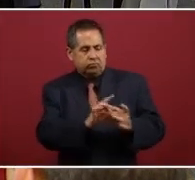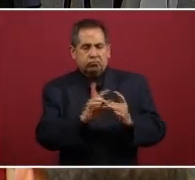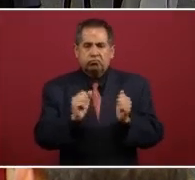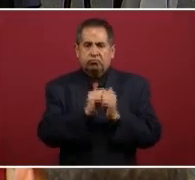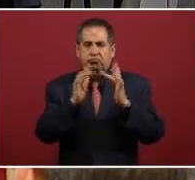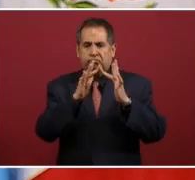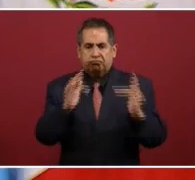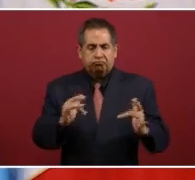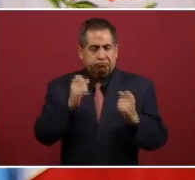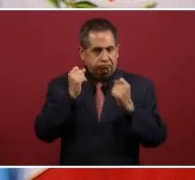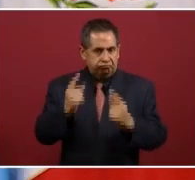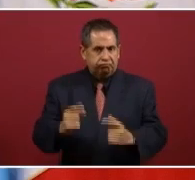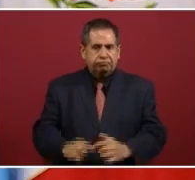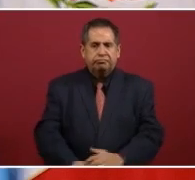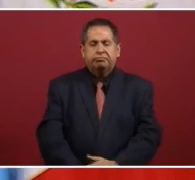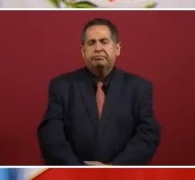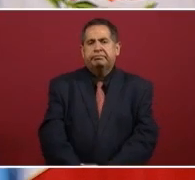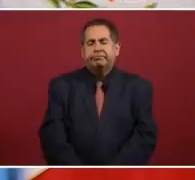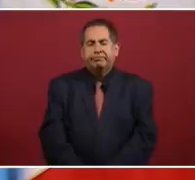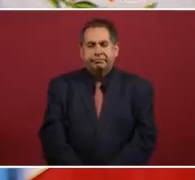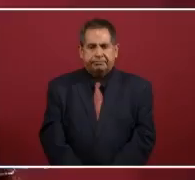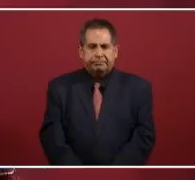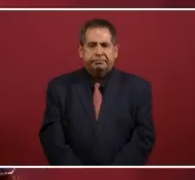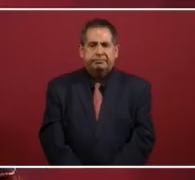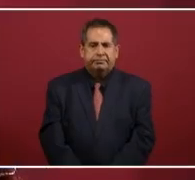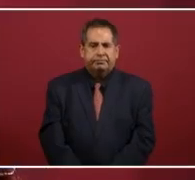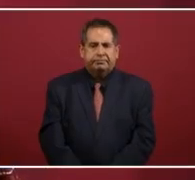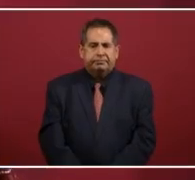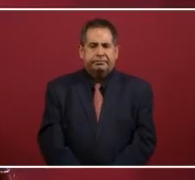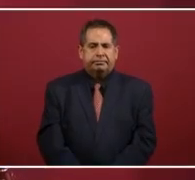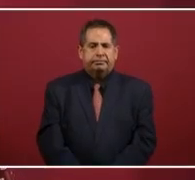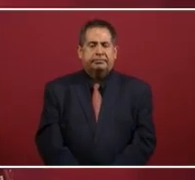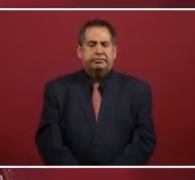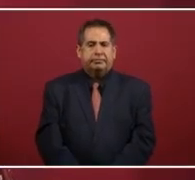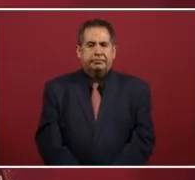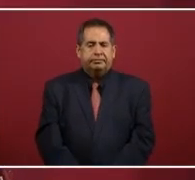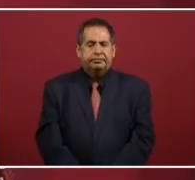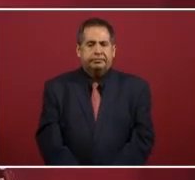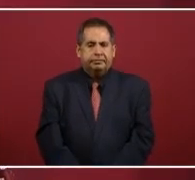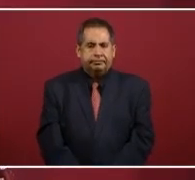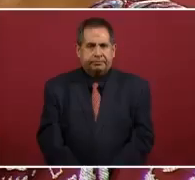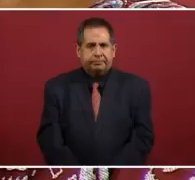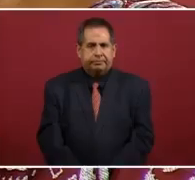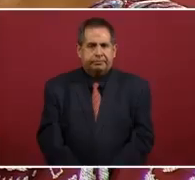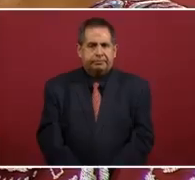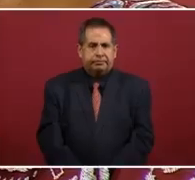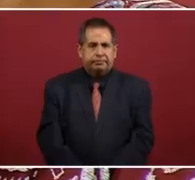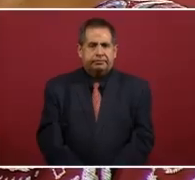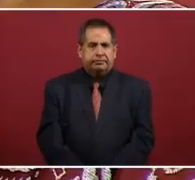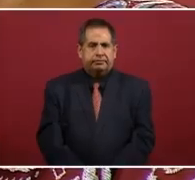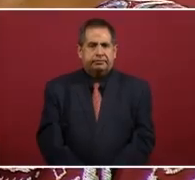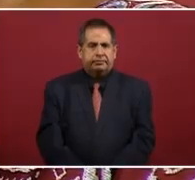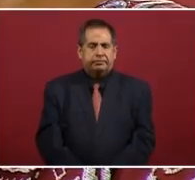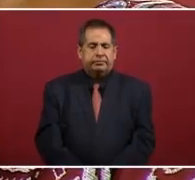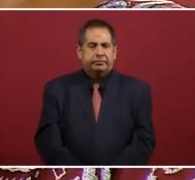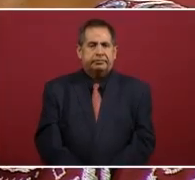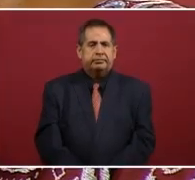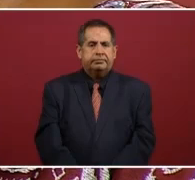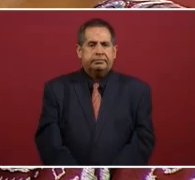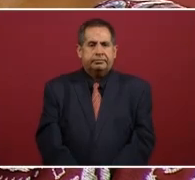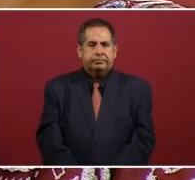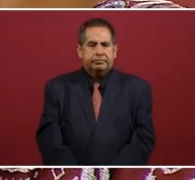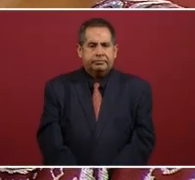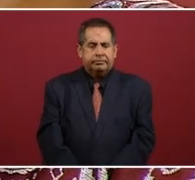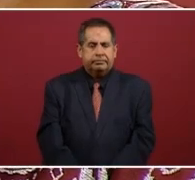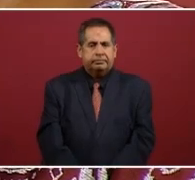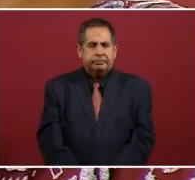Francia. Mexico has achieved gender parity in the legislative power and is moving forward towards parity at all levels of